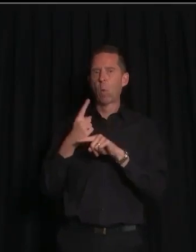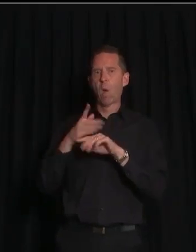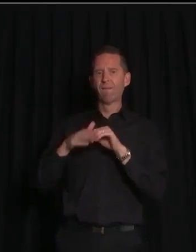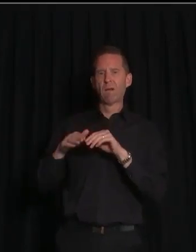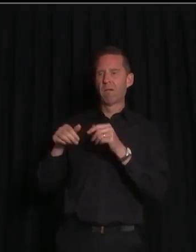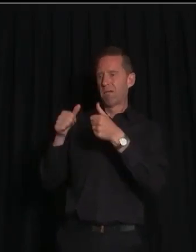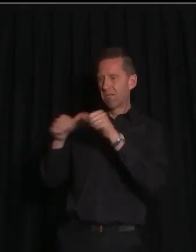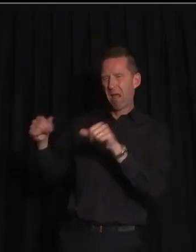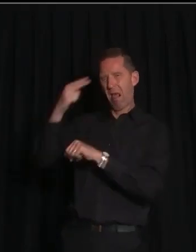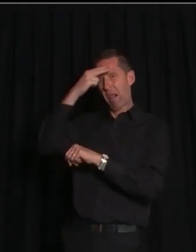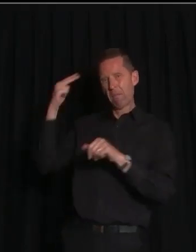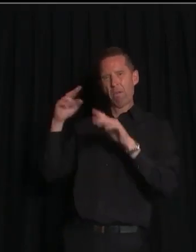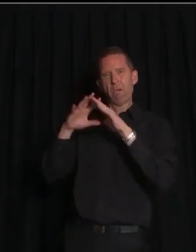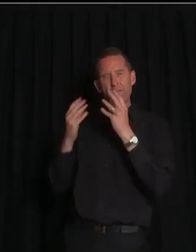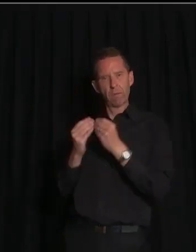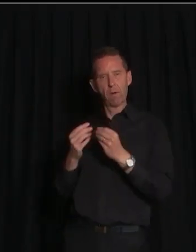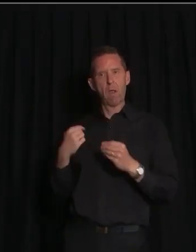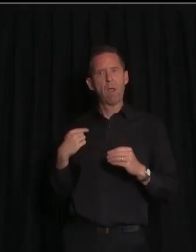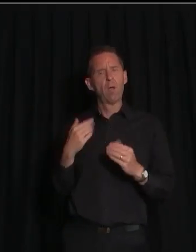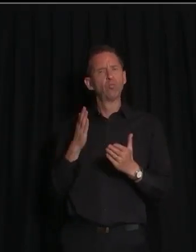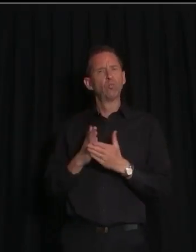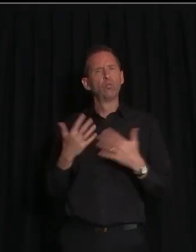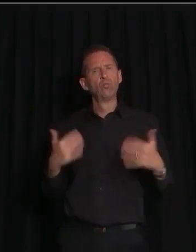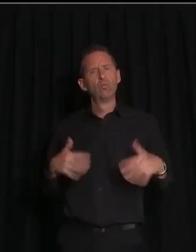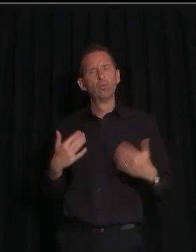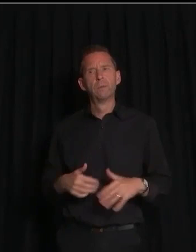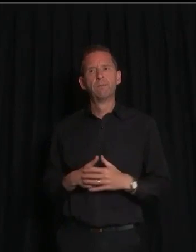And for me, I'm very much passionate about the